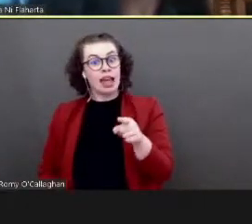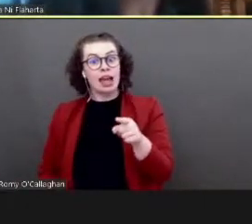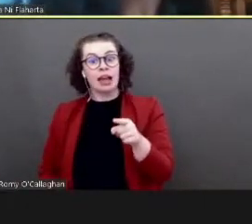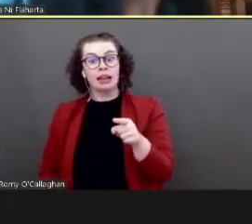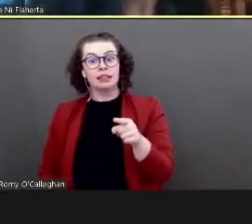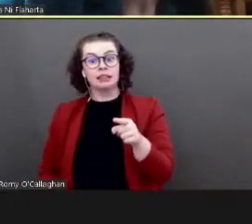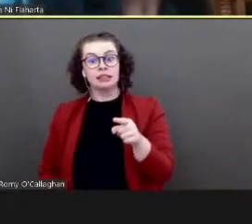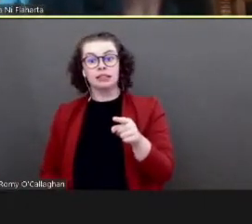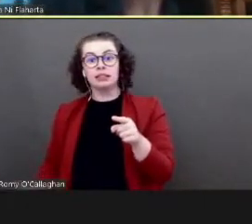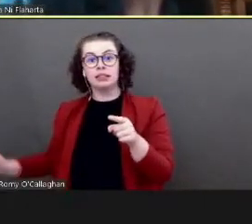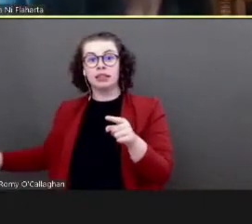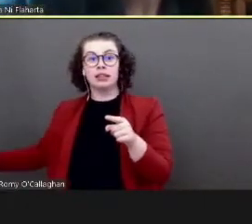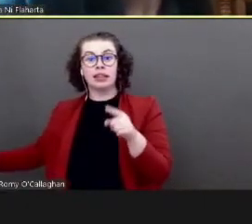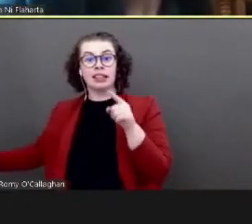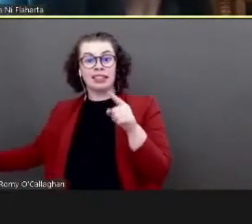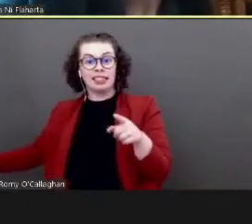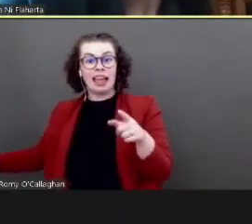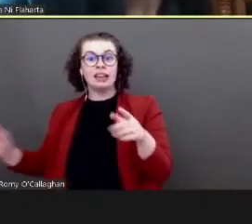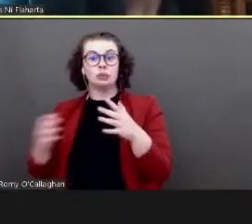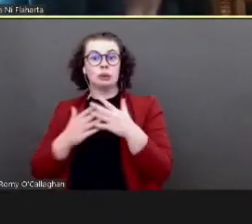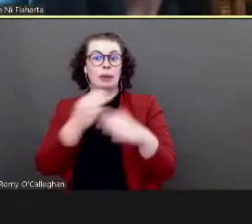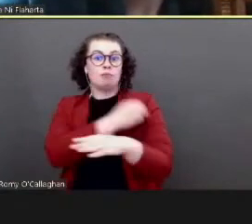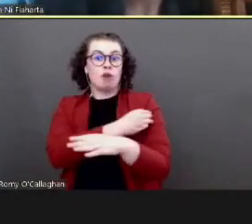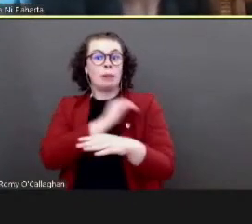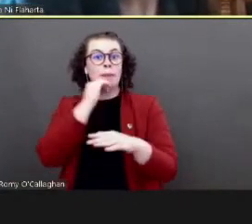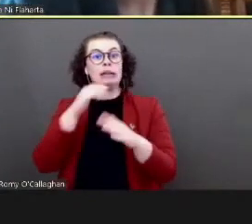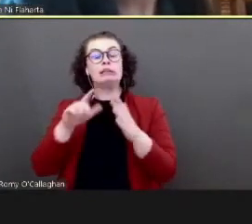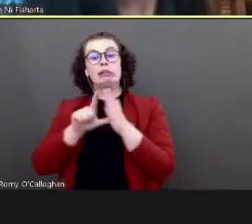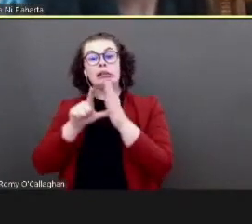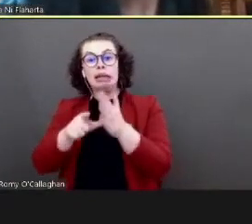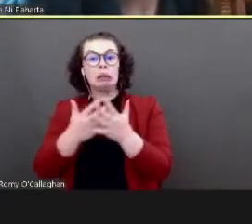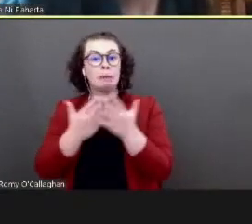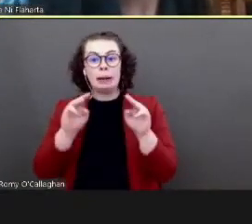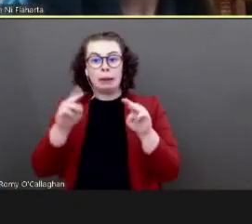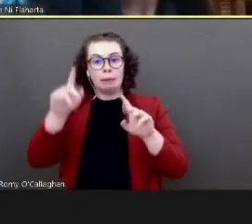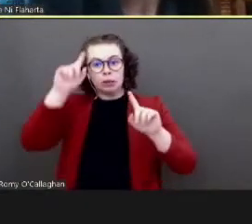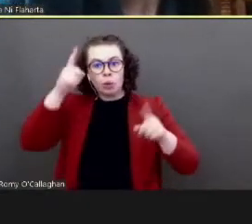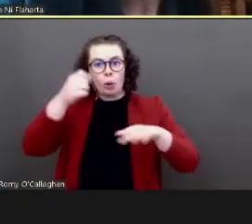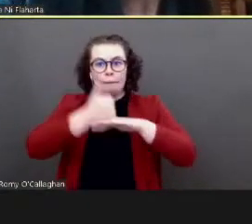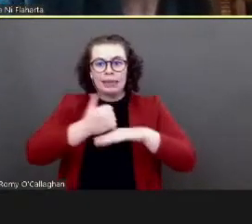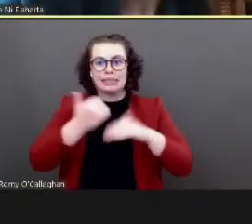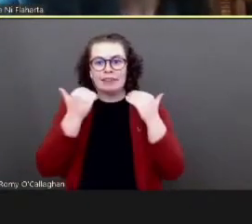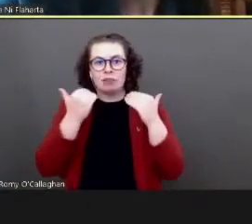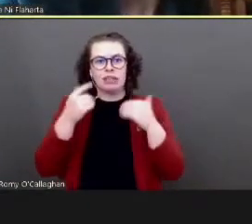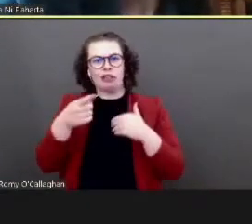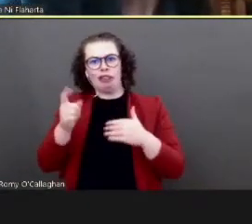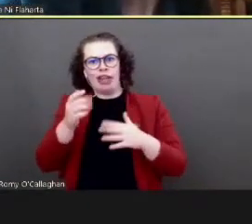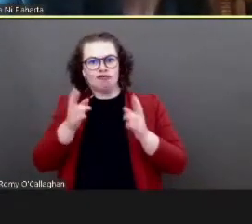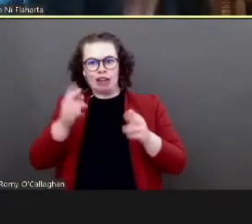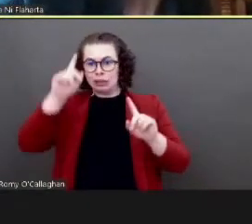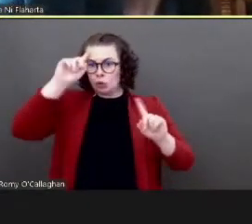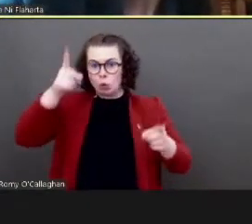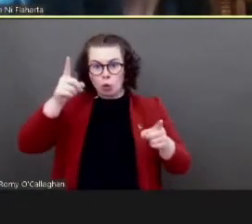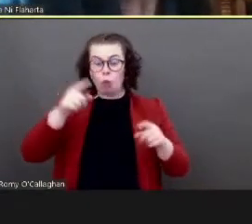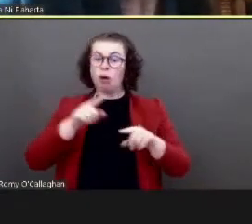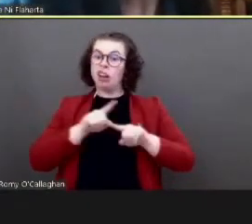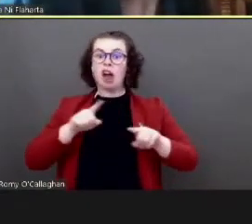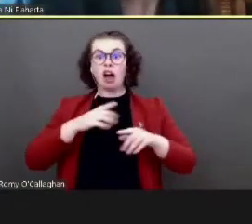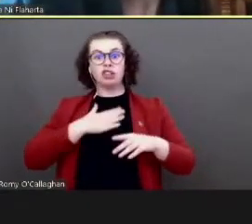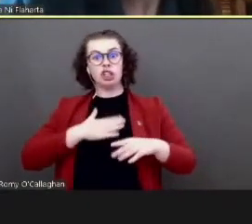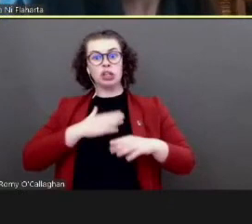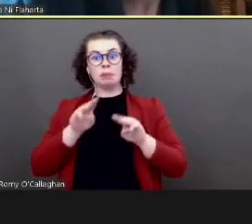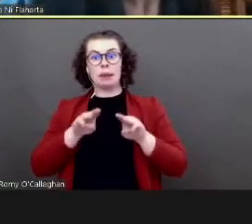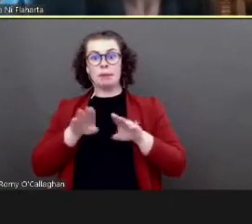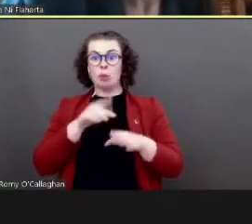in prison, that they often didn't have that very basic information. And this is a problem beyond disability within the prison service,